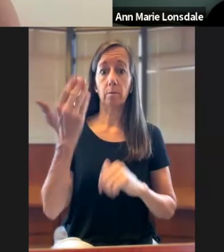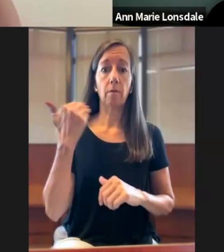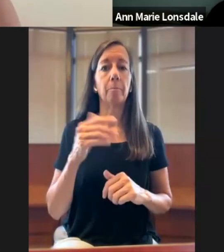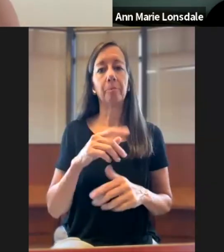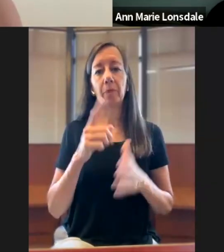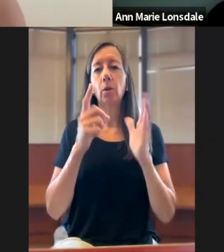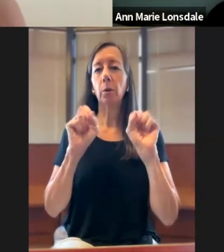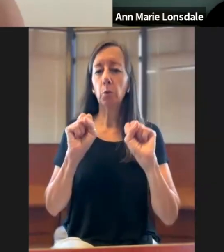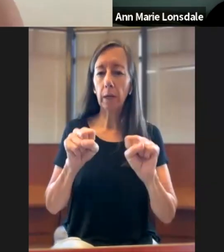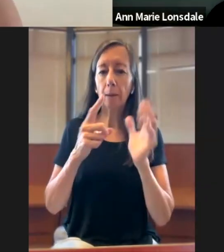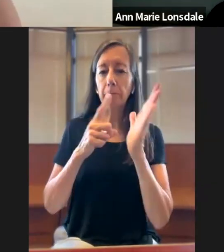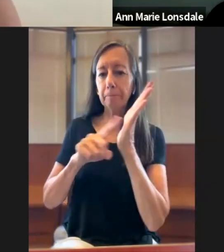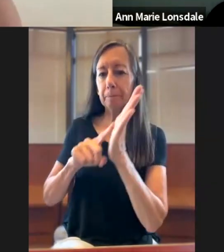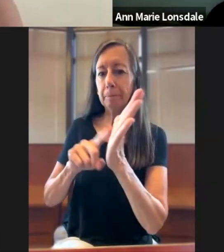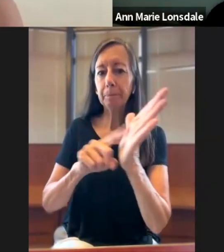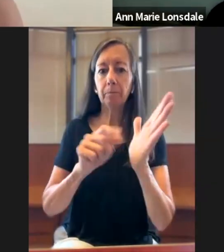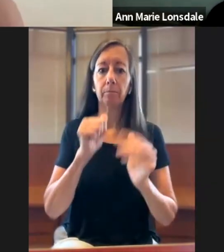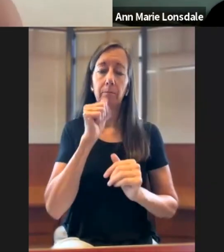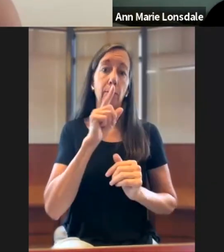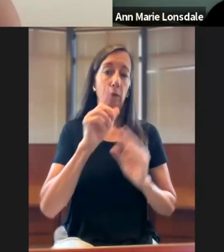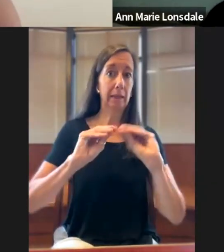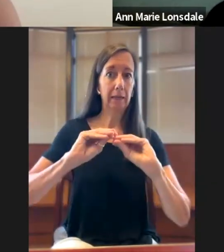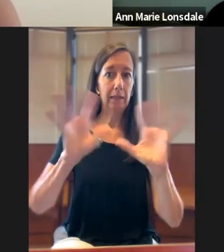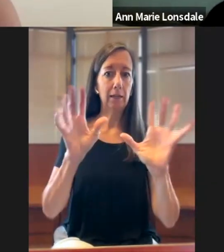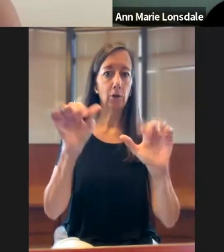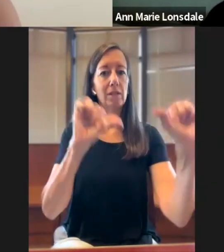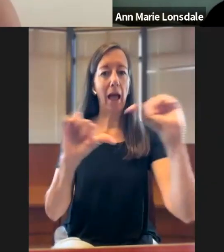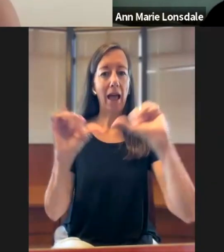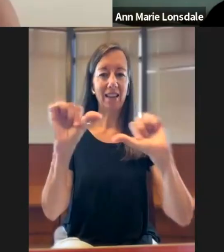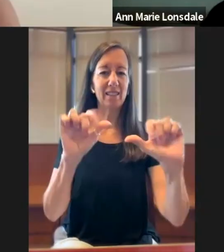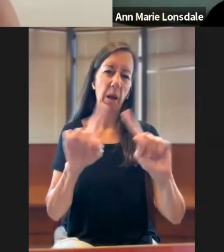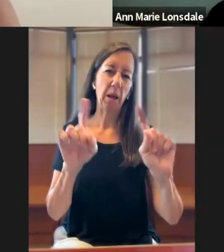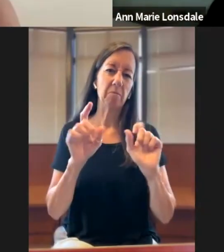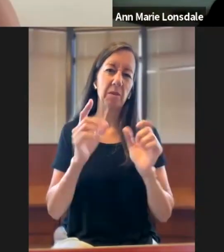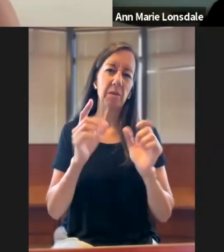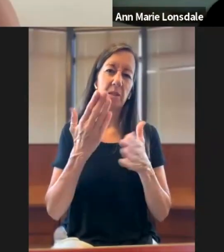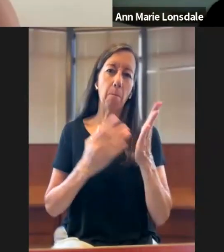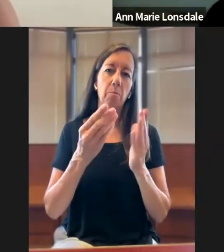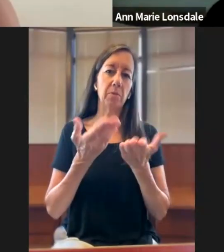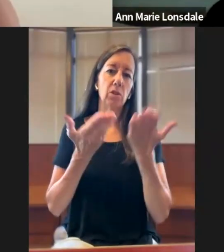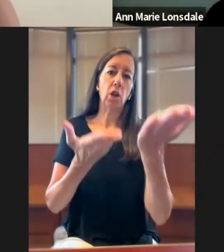science, but those are the ways that you can just start looking into it.